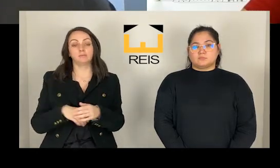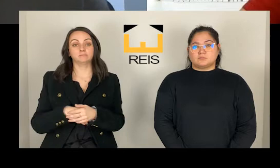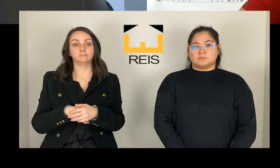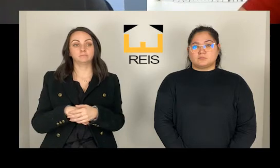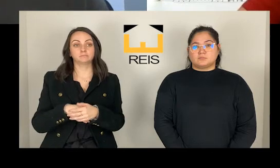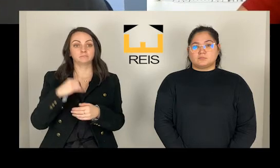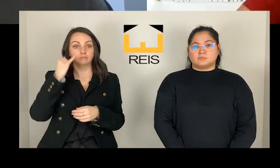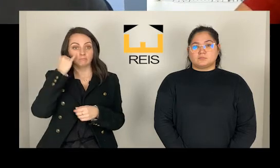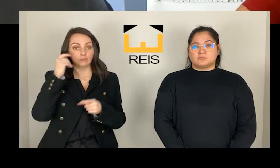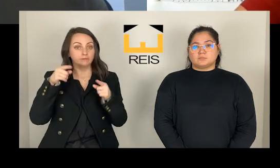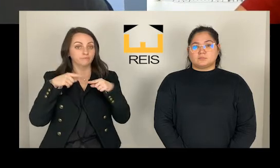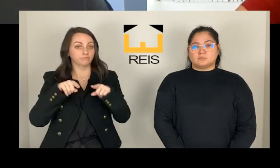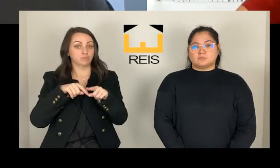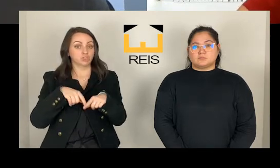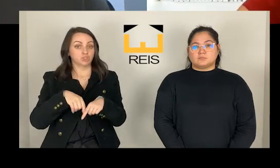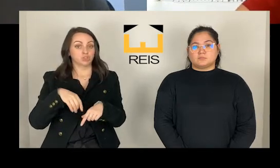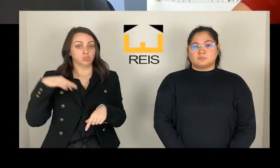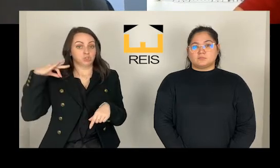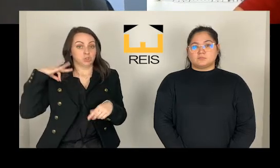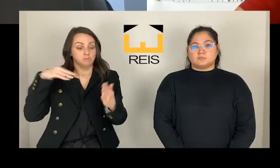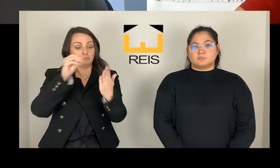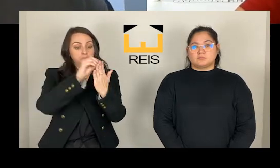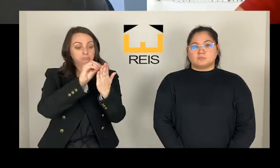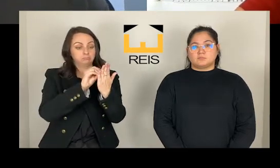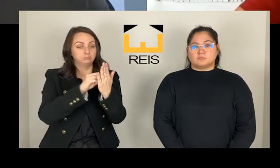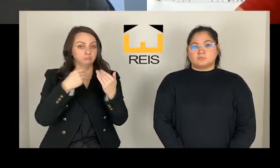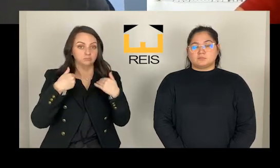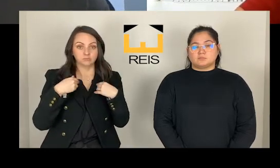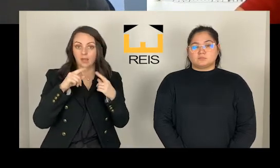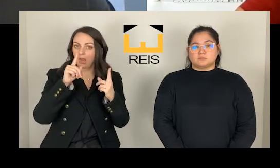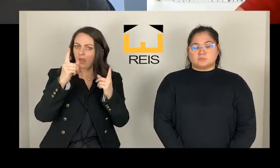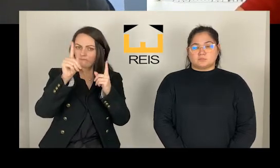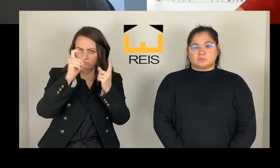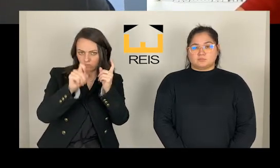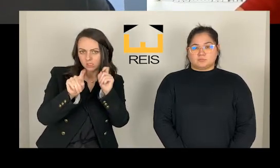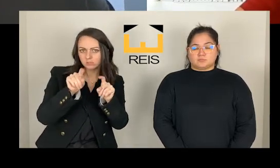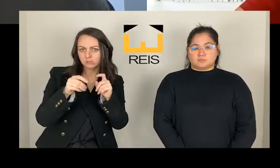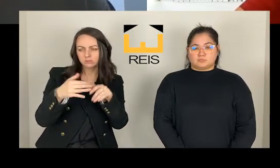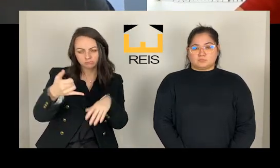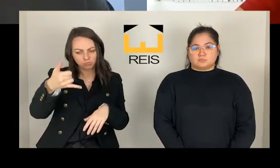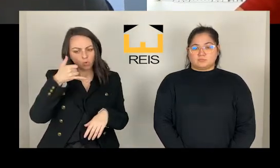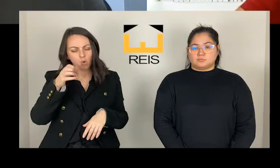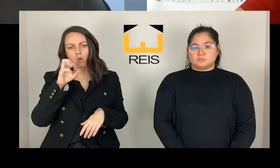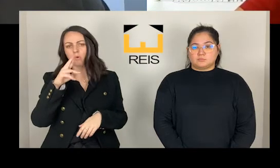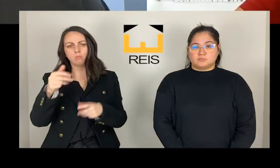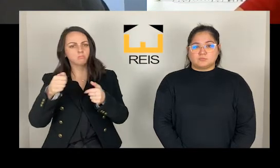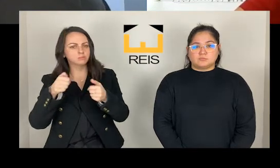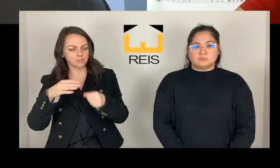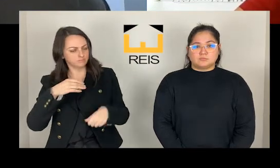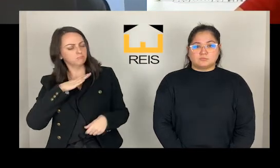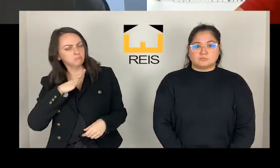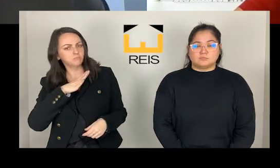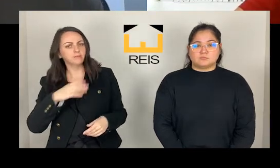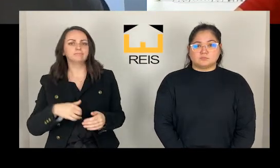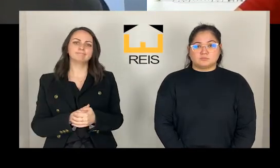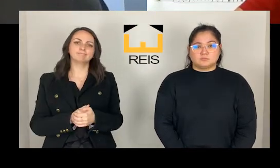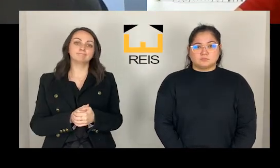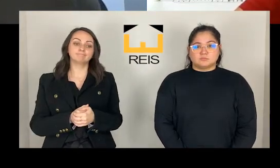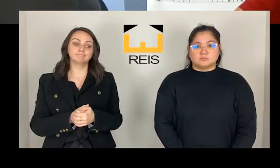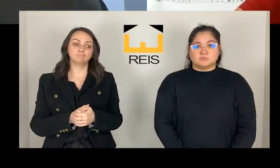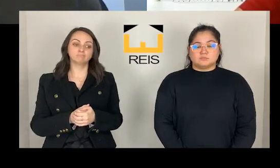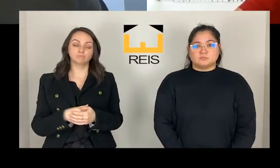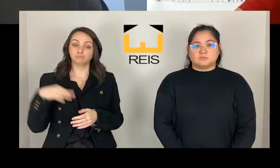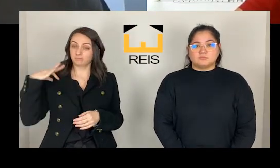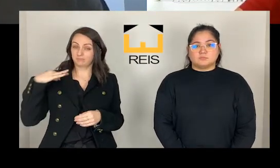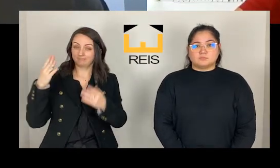question while doing the application, you can reach out to me by call or text. That's fine. Once the application is